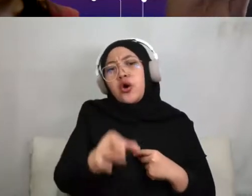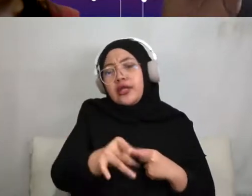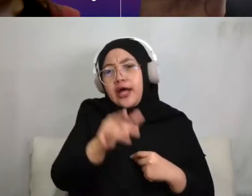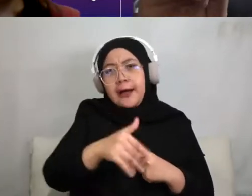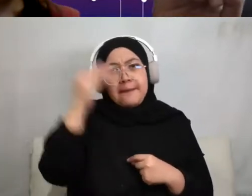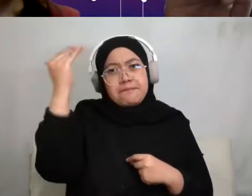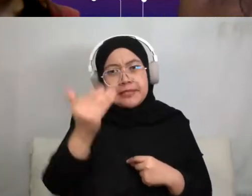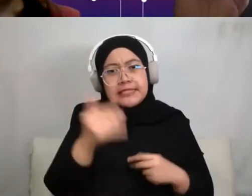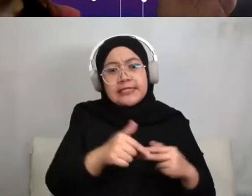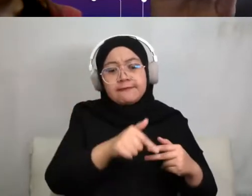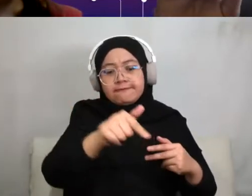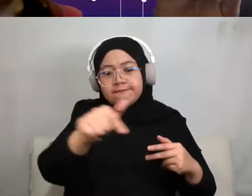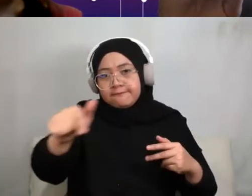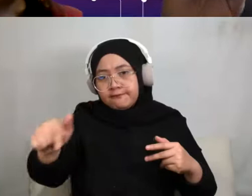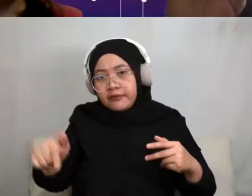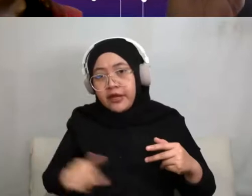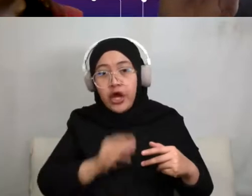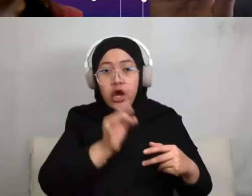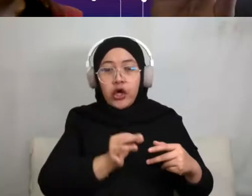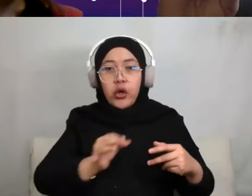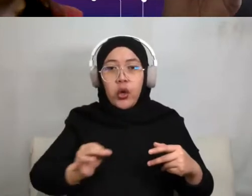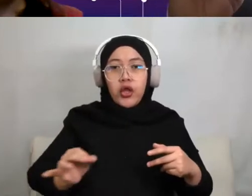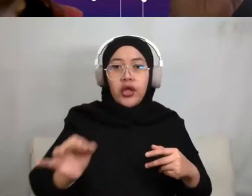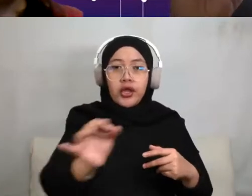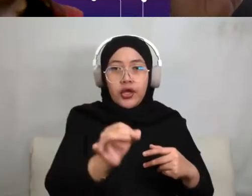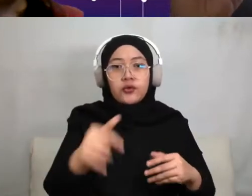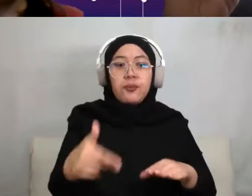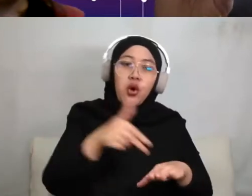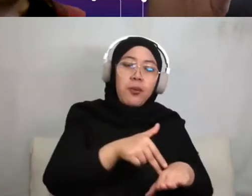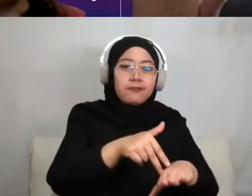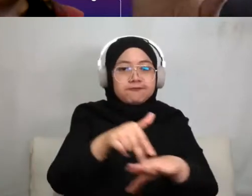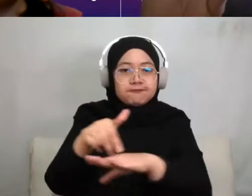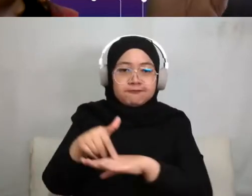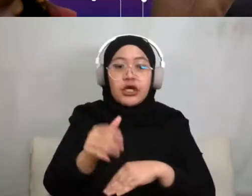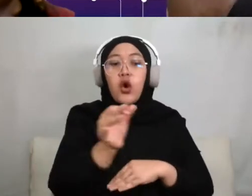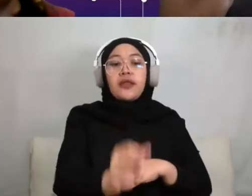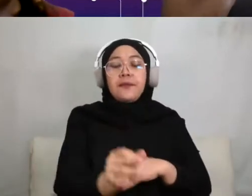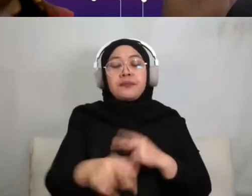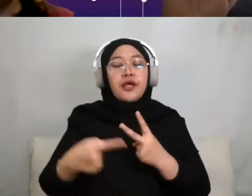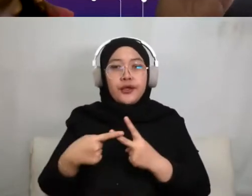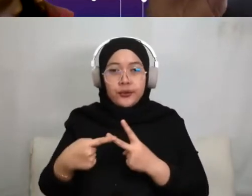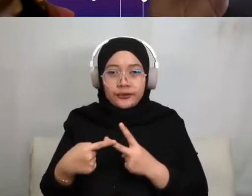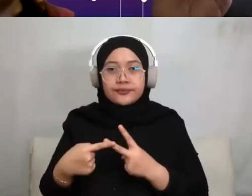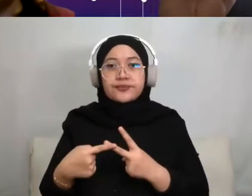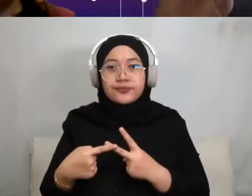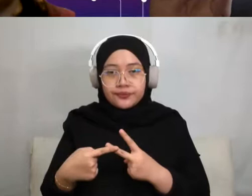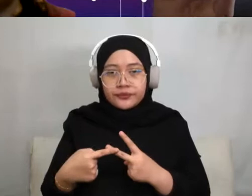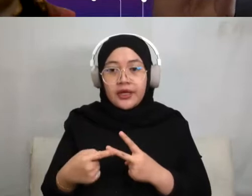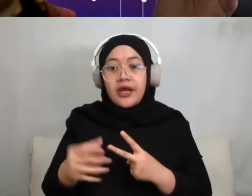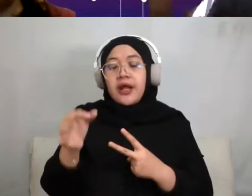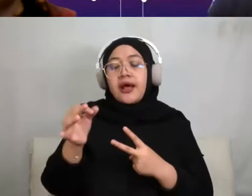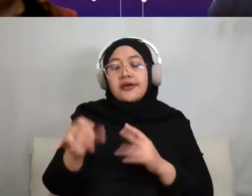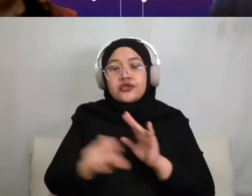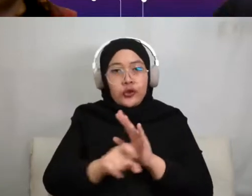transporting the public within the city. Number two, that means Jakarta, within Jakarta city. Number two, Jakarta